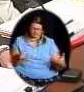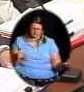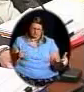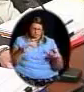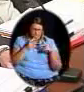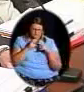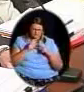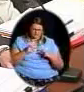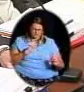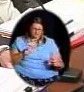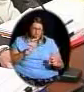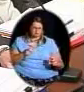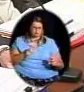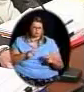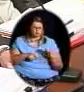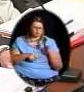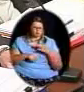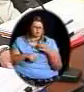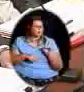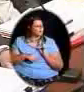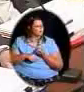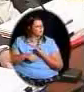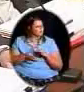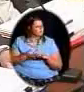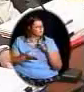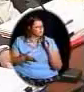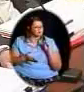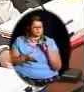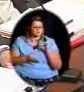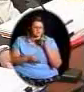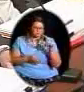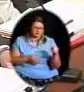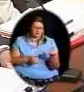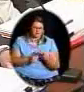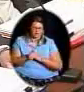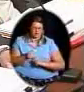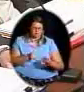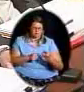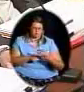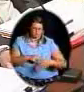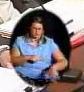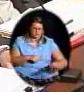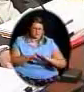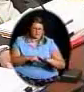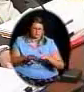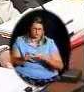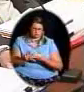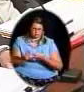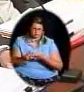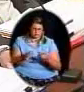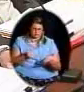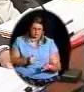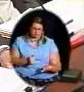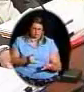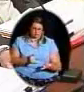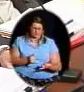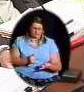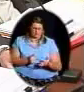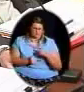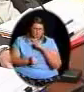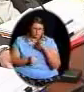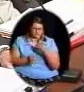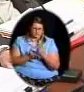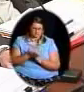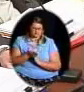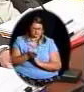being calculated. And what we've learned is that not everyone within that area is participating at this time because some